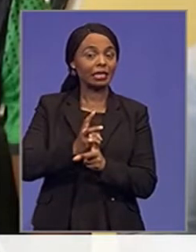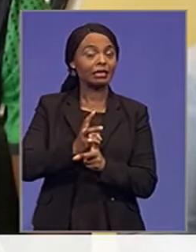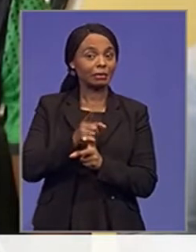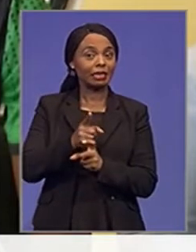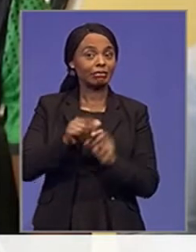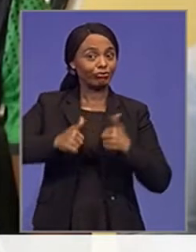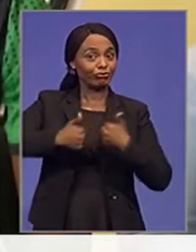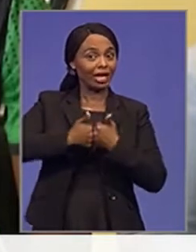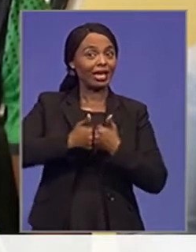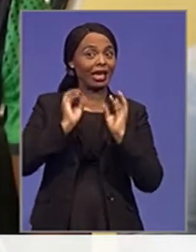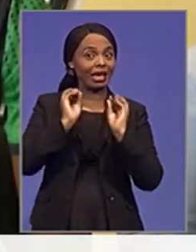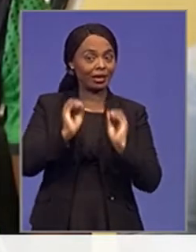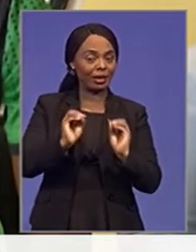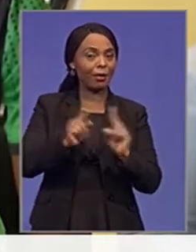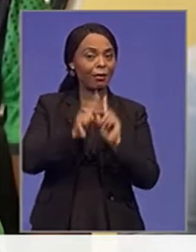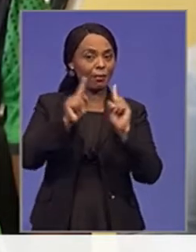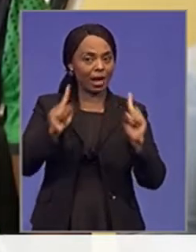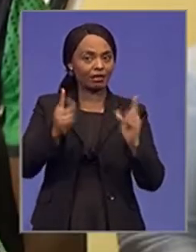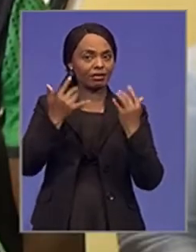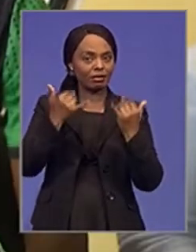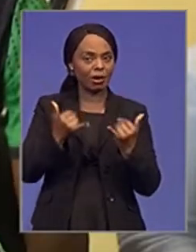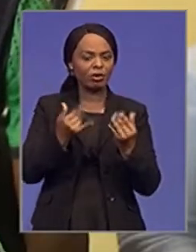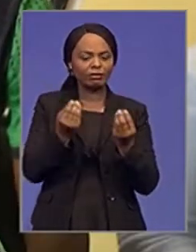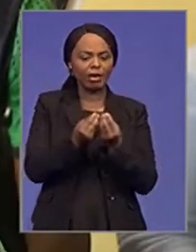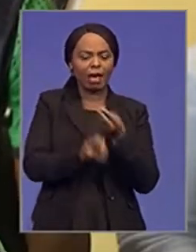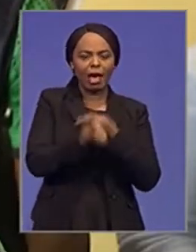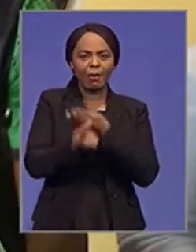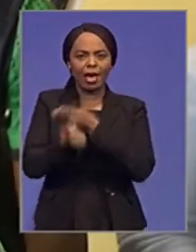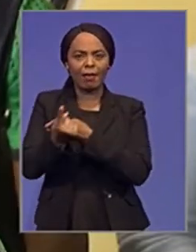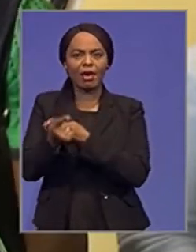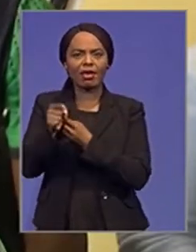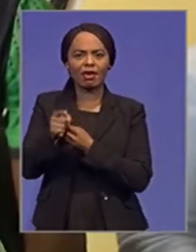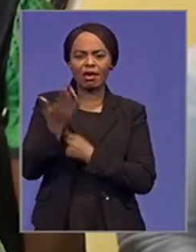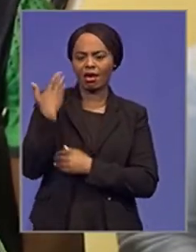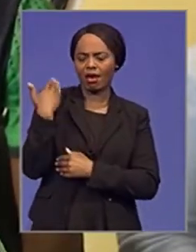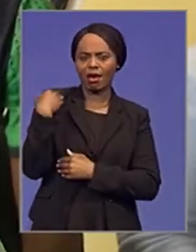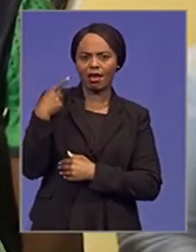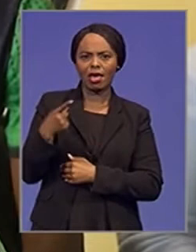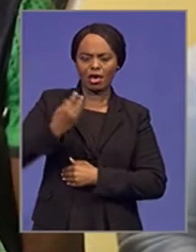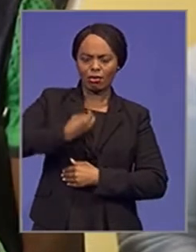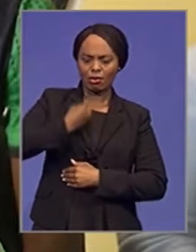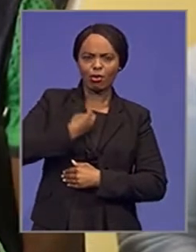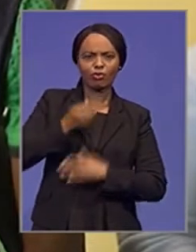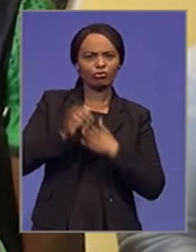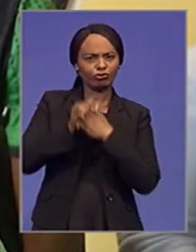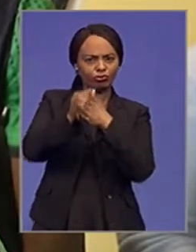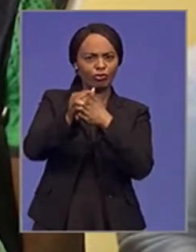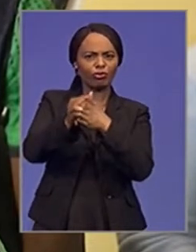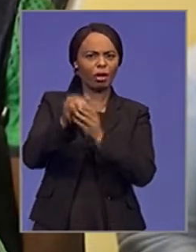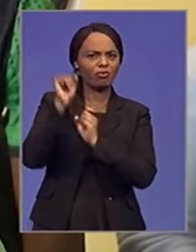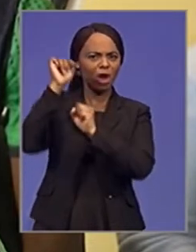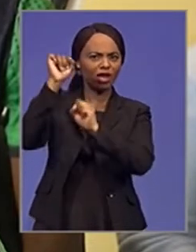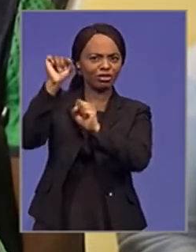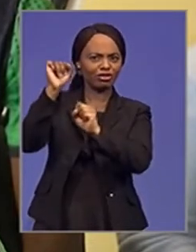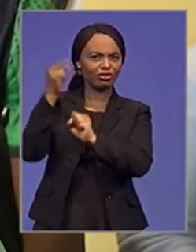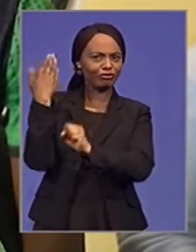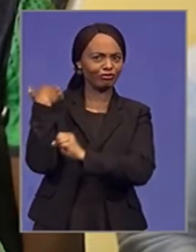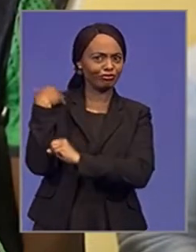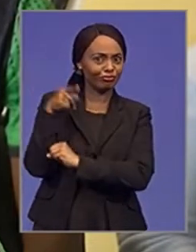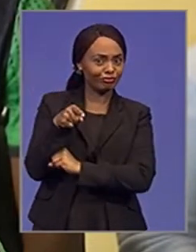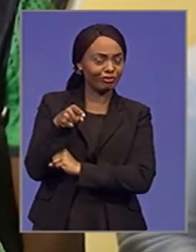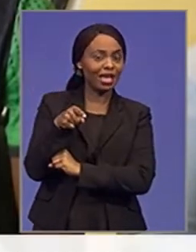if you can look at the dynamics that were happening there, young people were the ones who were leading those marches. So this means